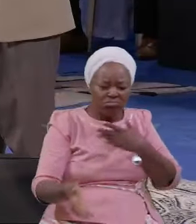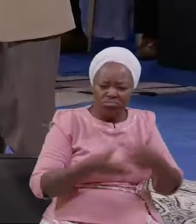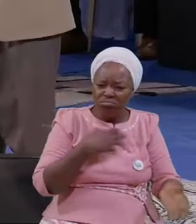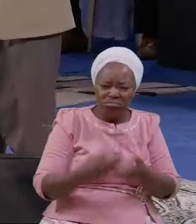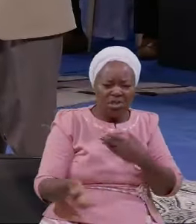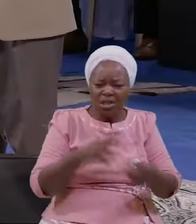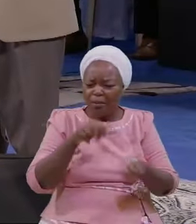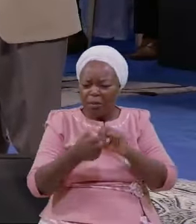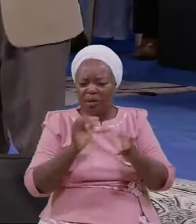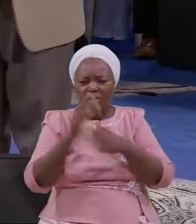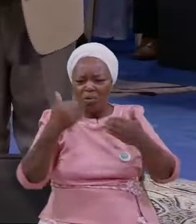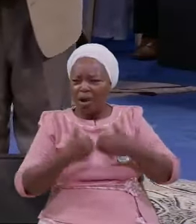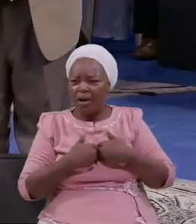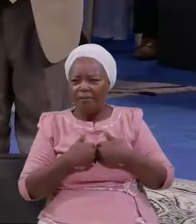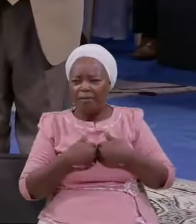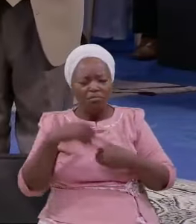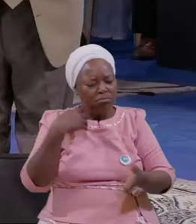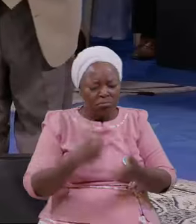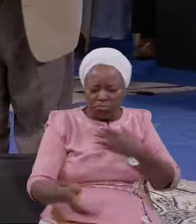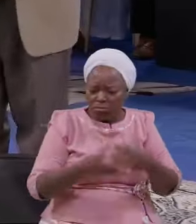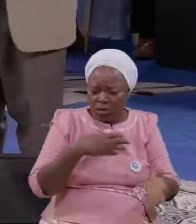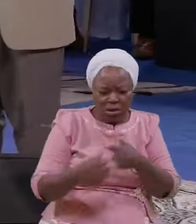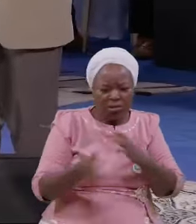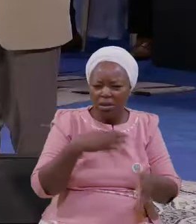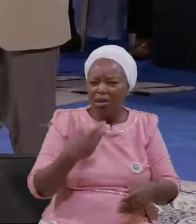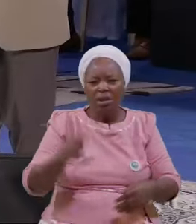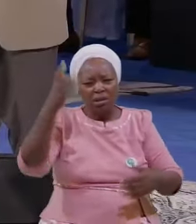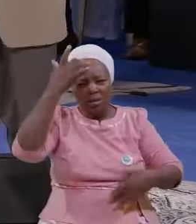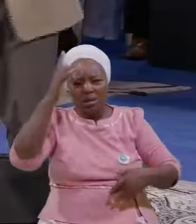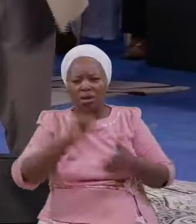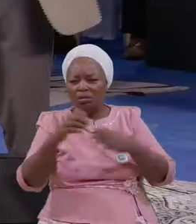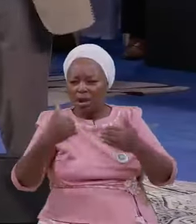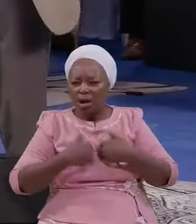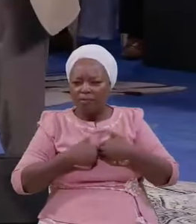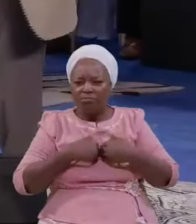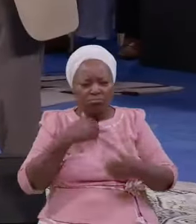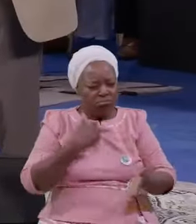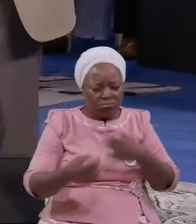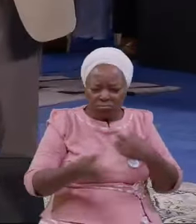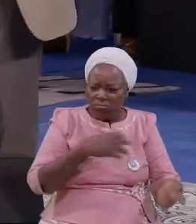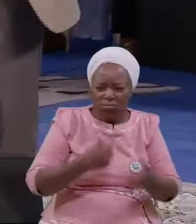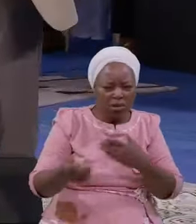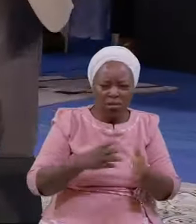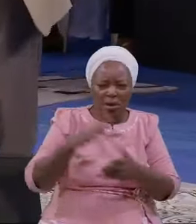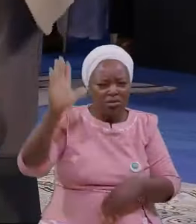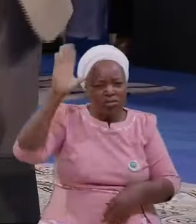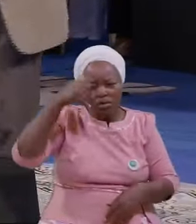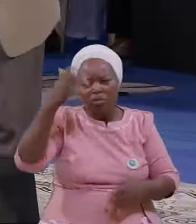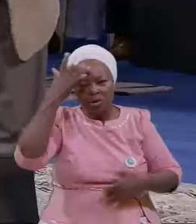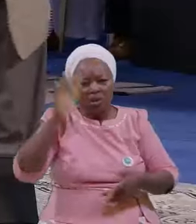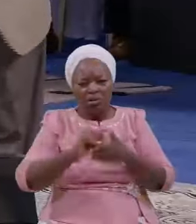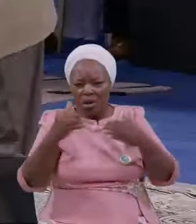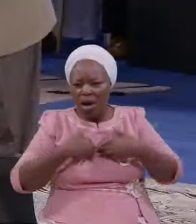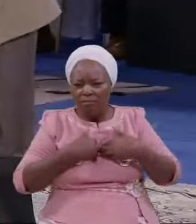have, whatever impossibility you have, possibility, power, health,